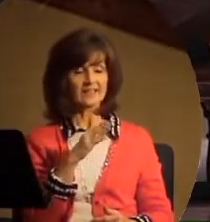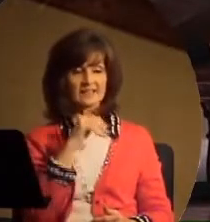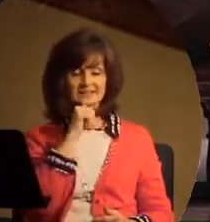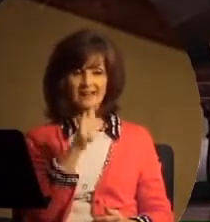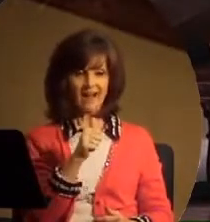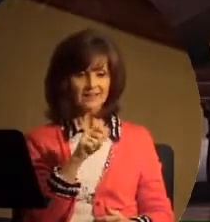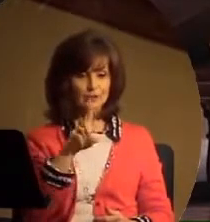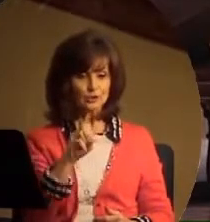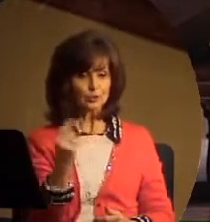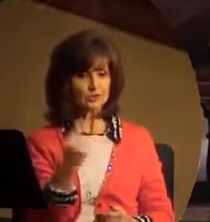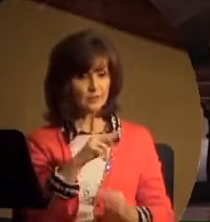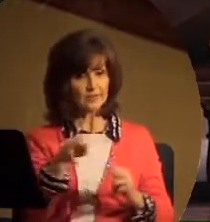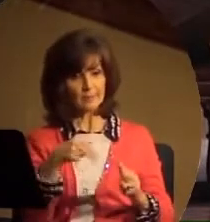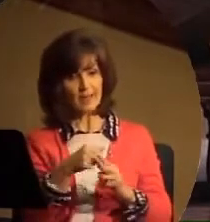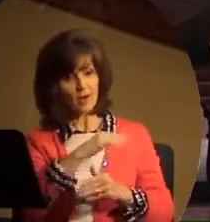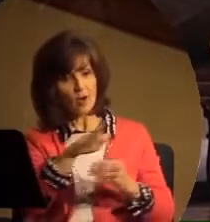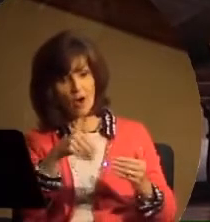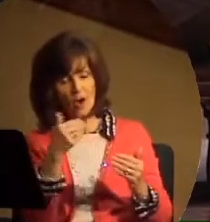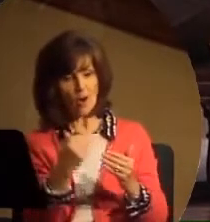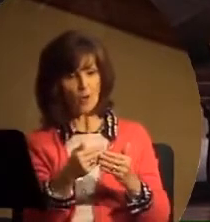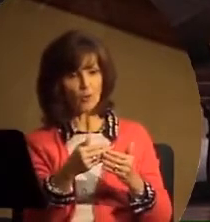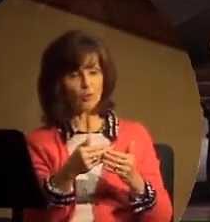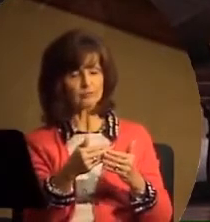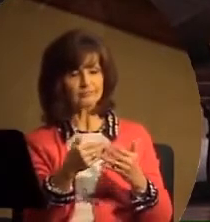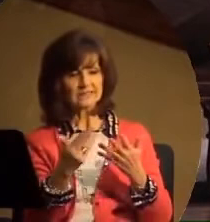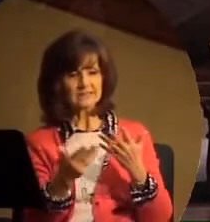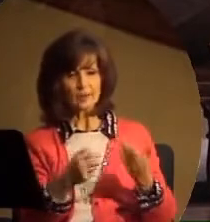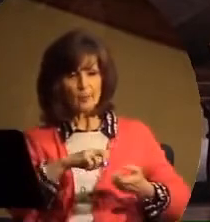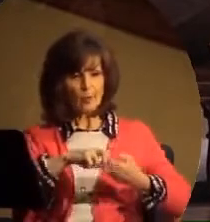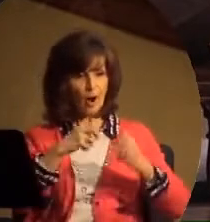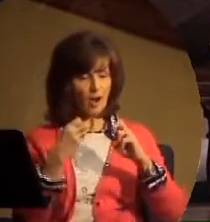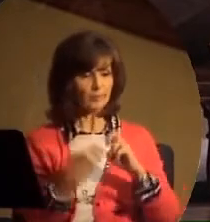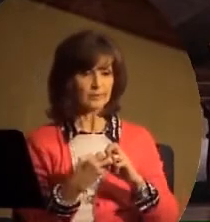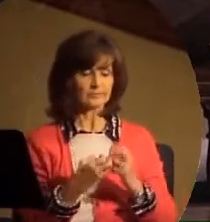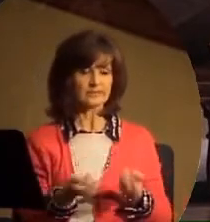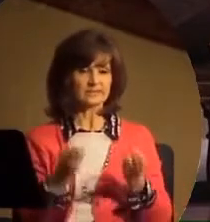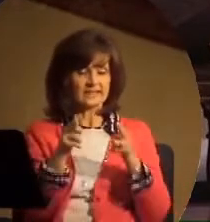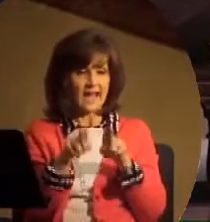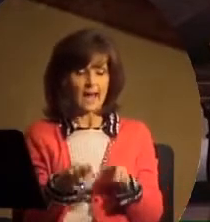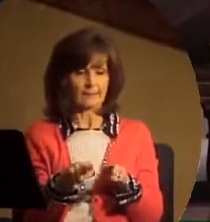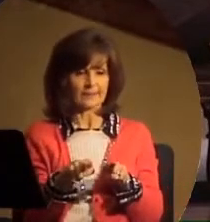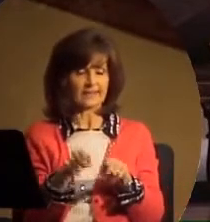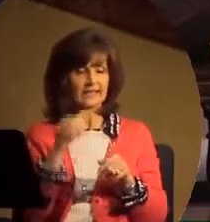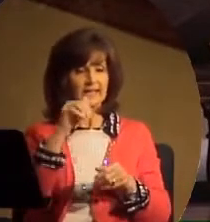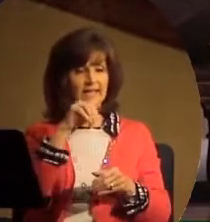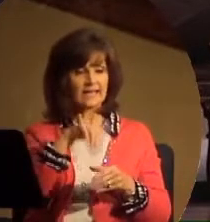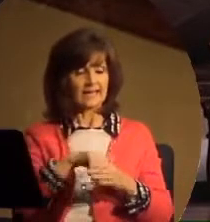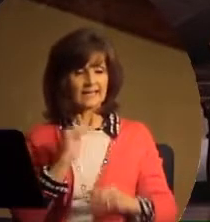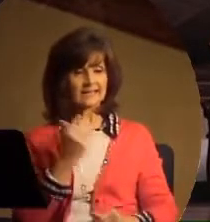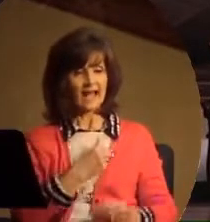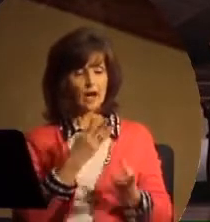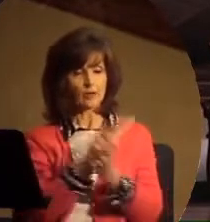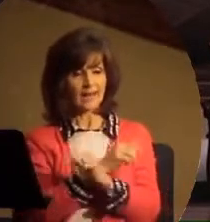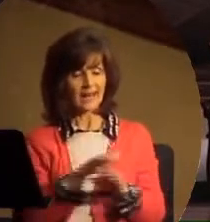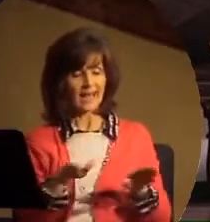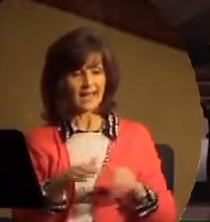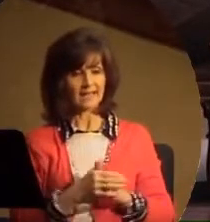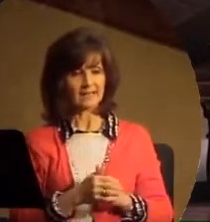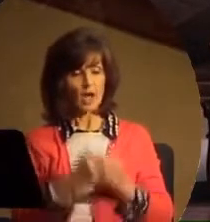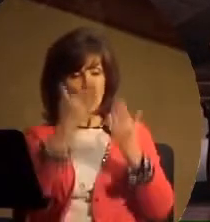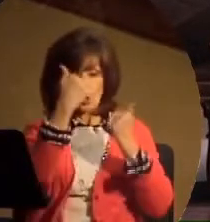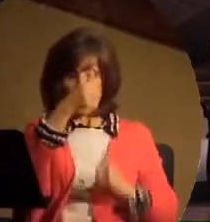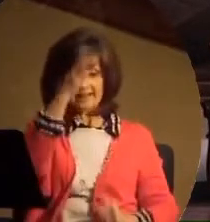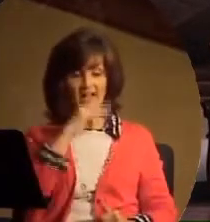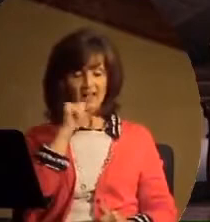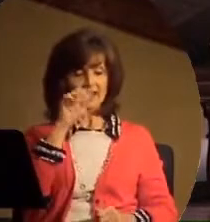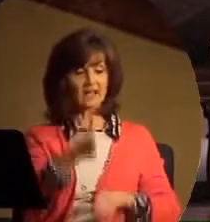Why doesn't God do something about all the problems that are going on in our land? Why didn't he step in